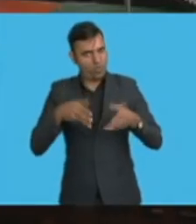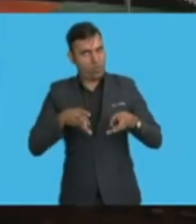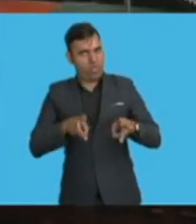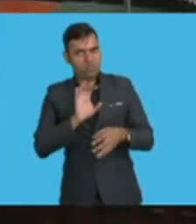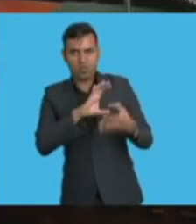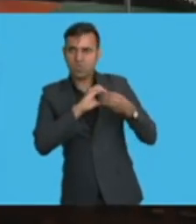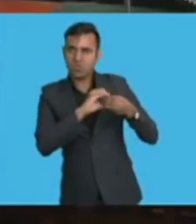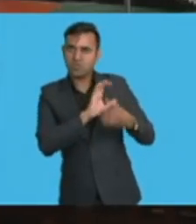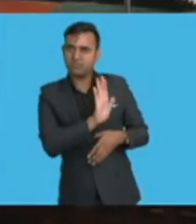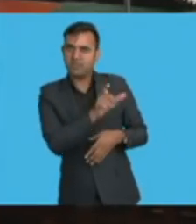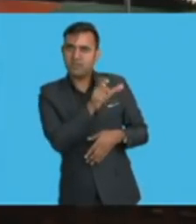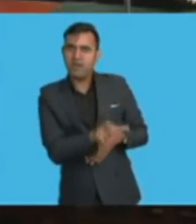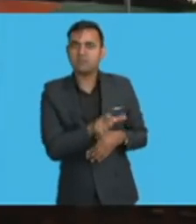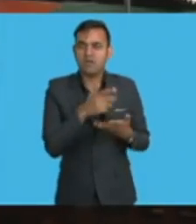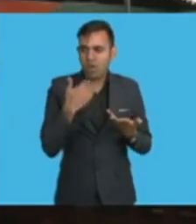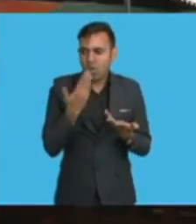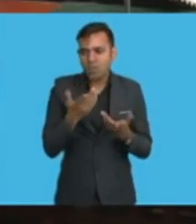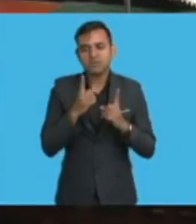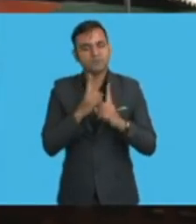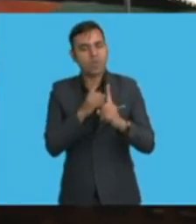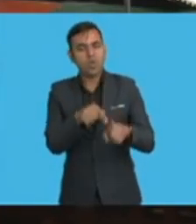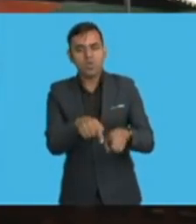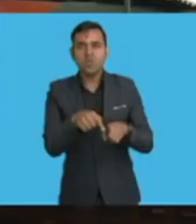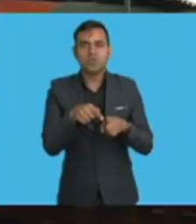into the issue of the writ of elections.